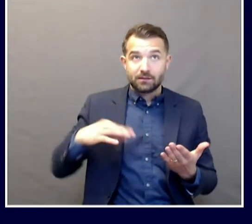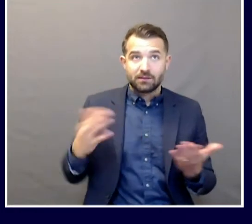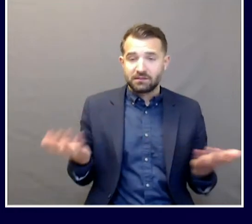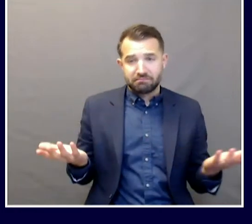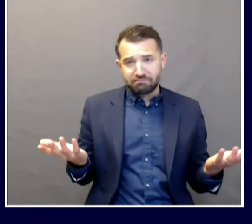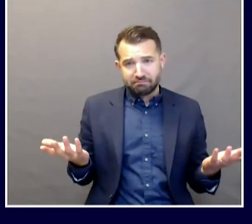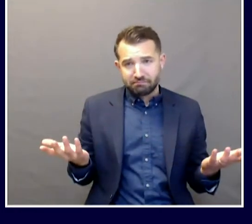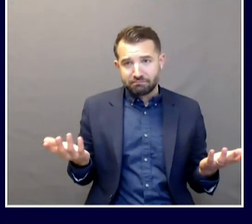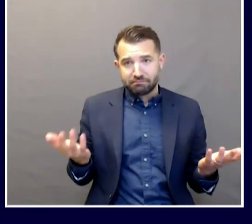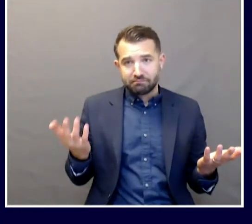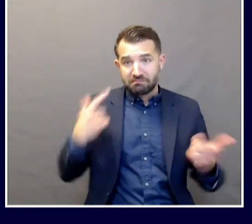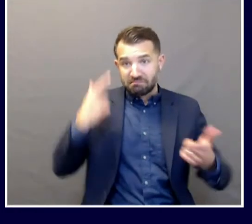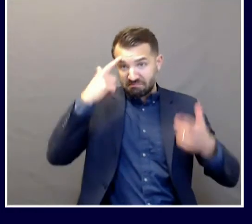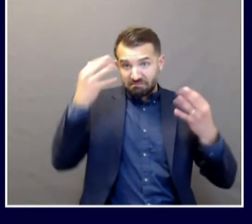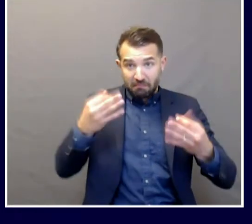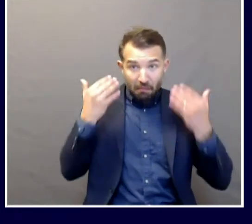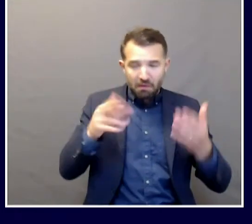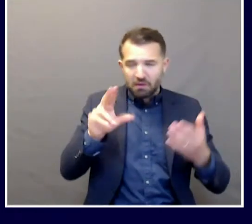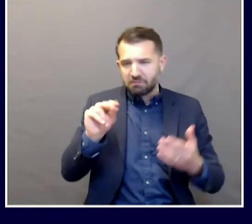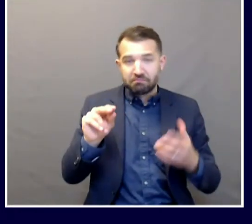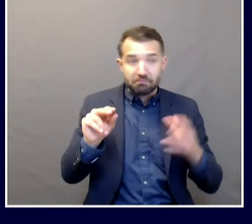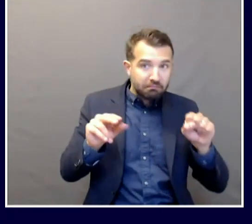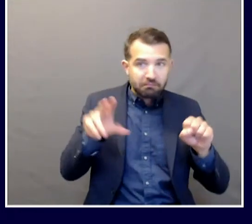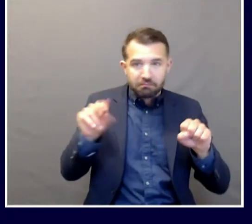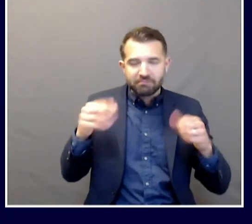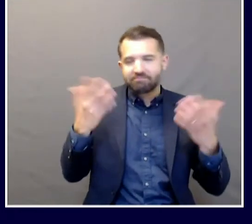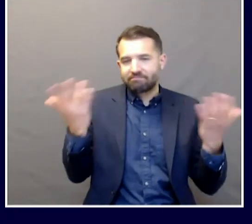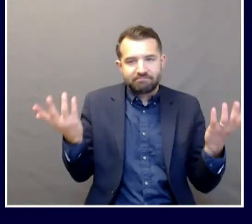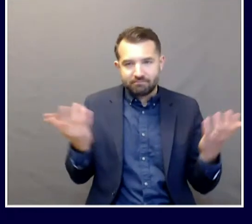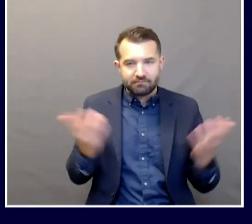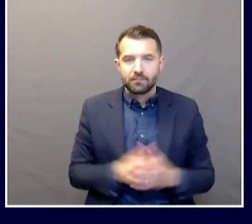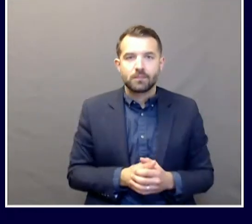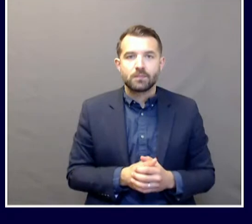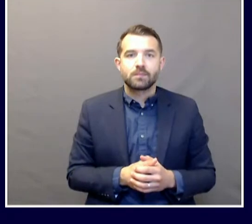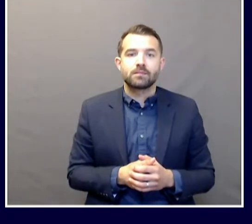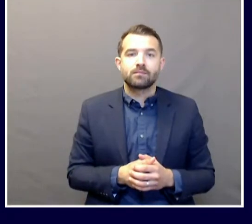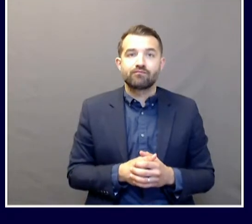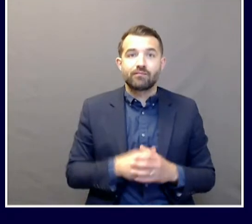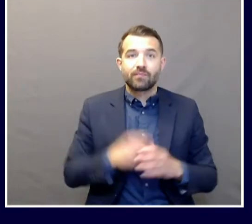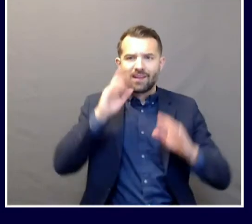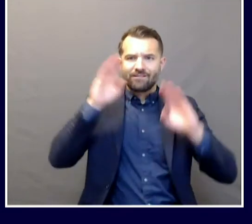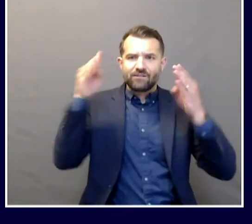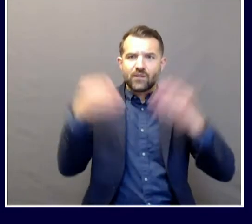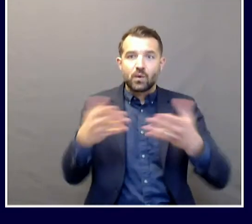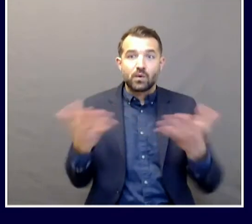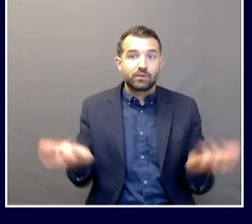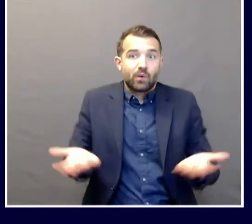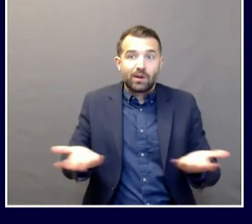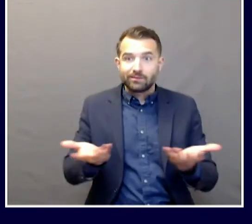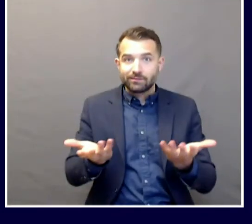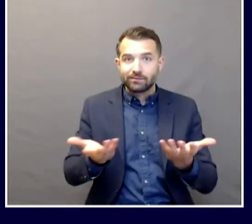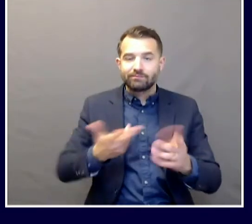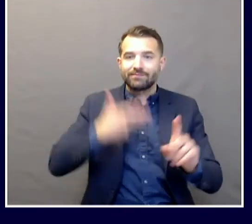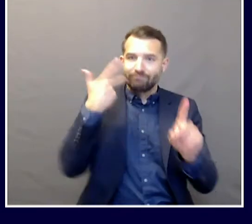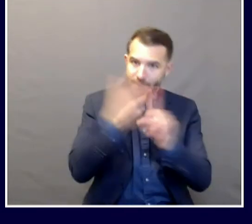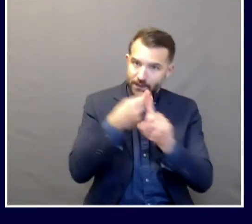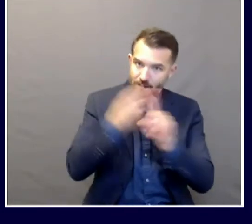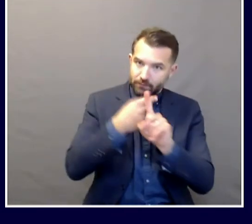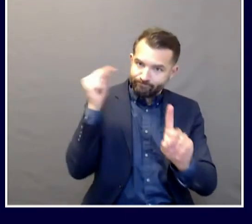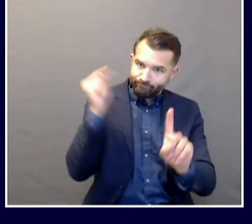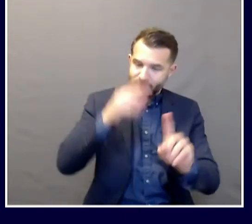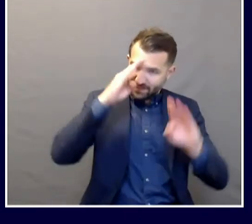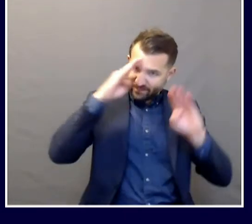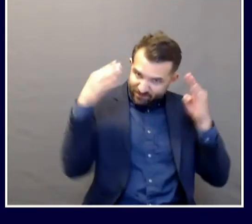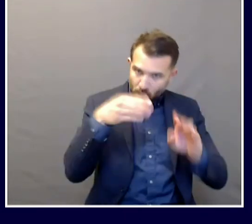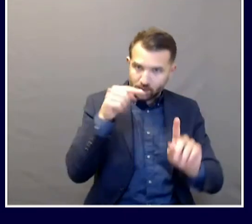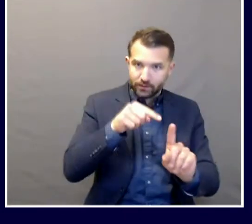folks vaccinated. We're having discussions around what any sort of process of that nature may look like if we even go down